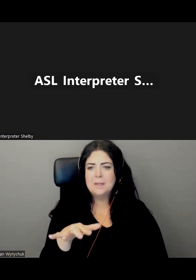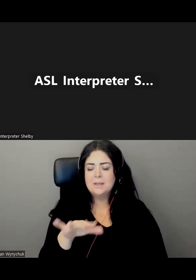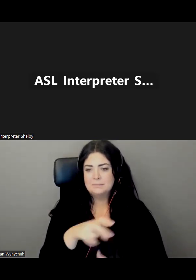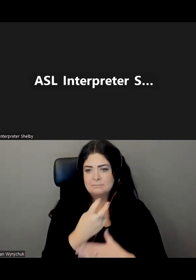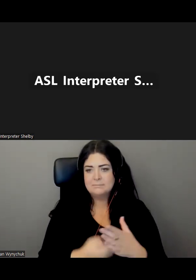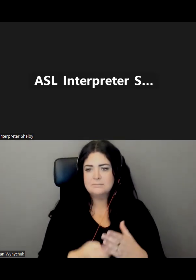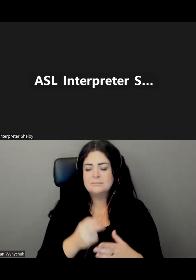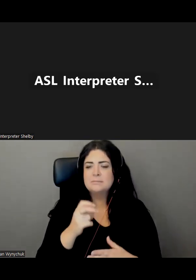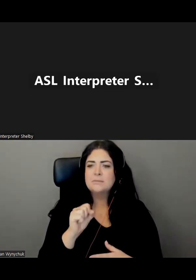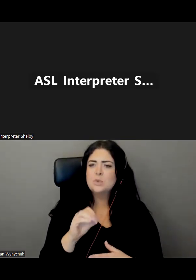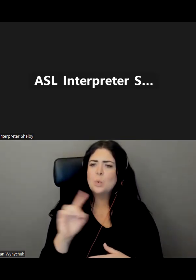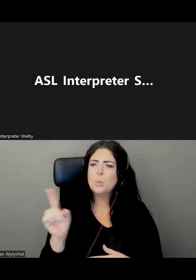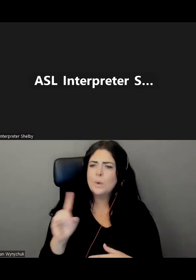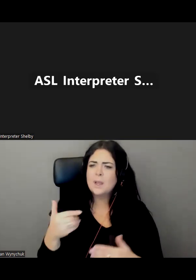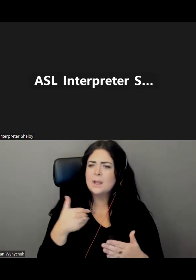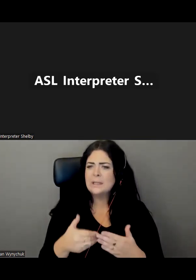where close by